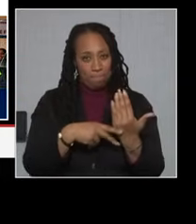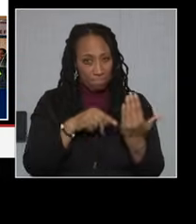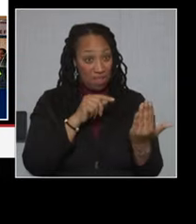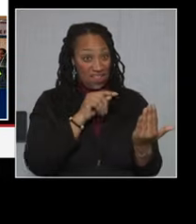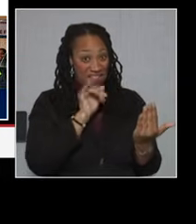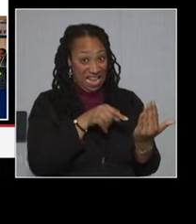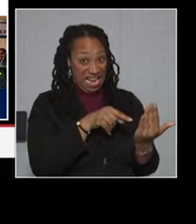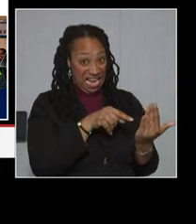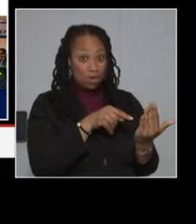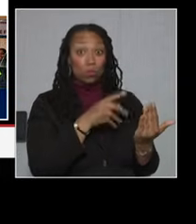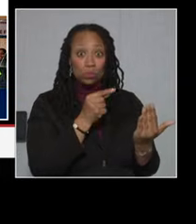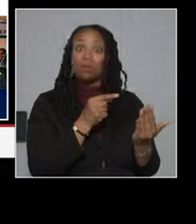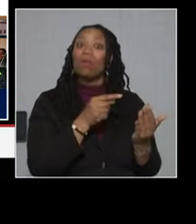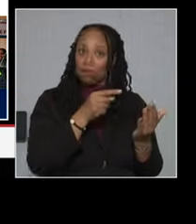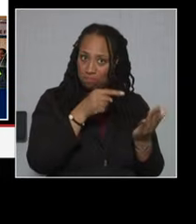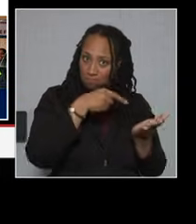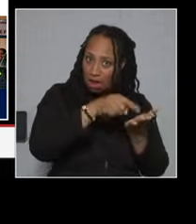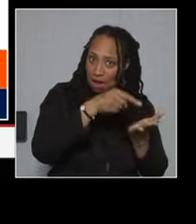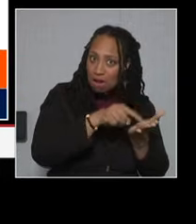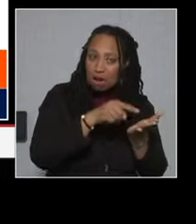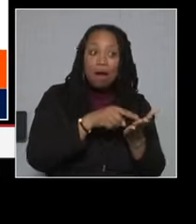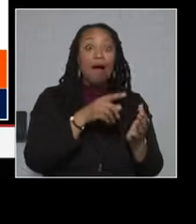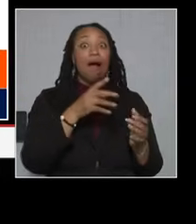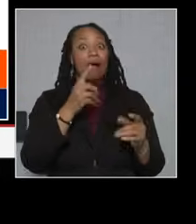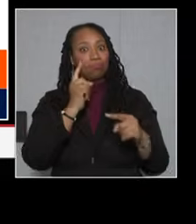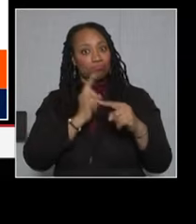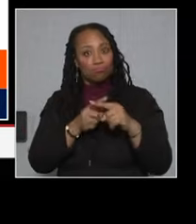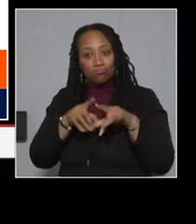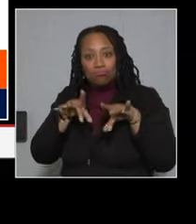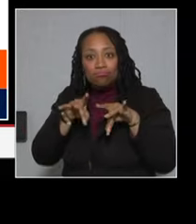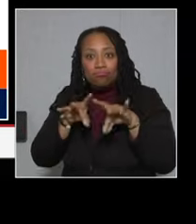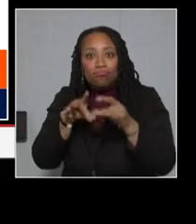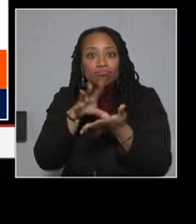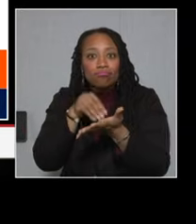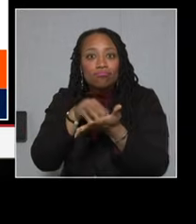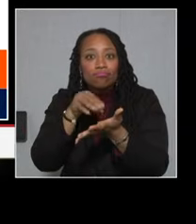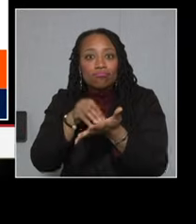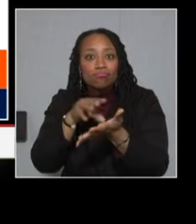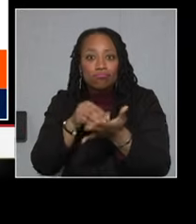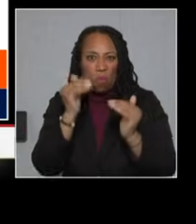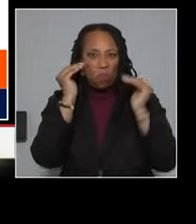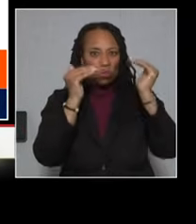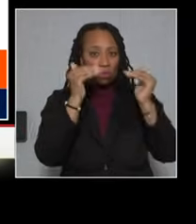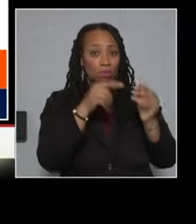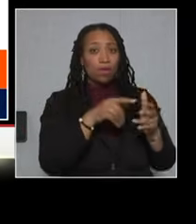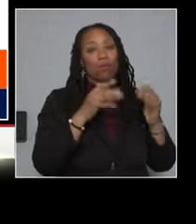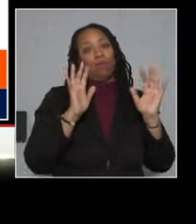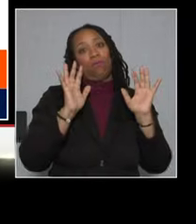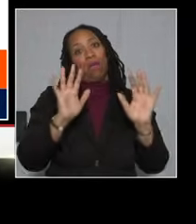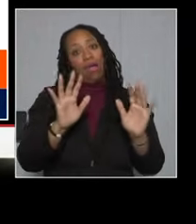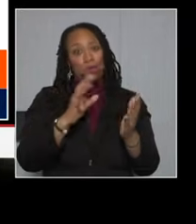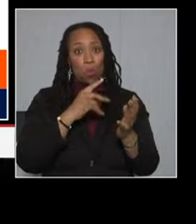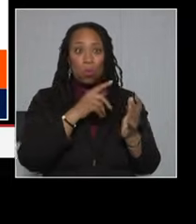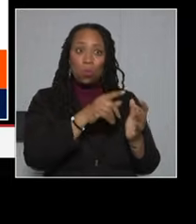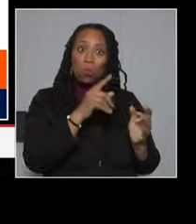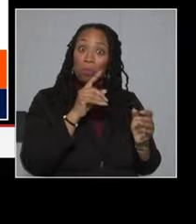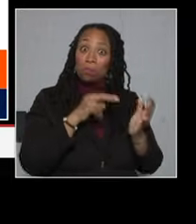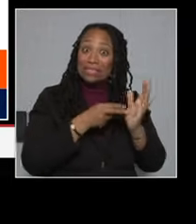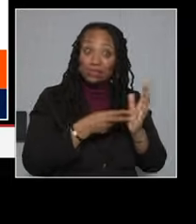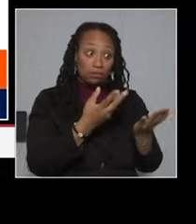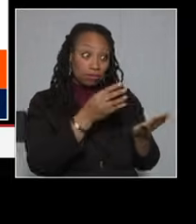continue to get access to great jobs. And it is, of course, not just our young people that we care deeply about, especially over this past